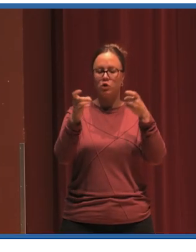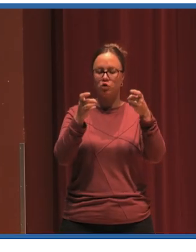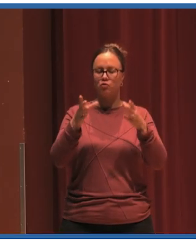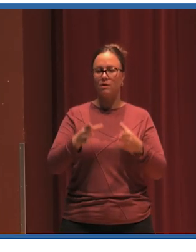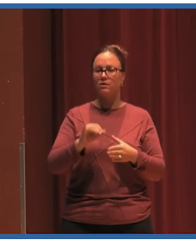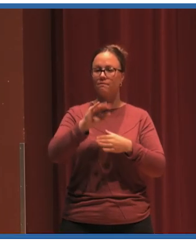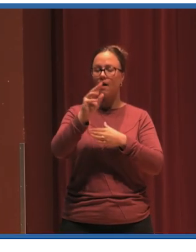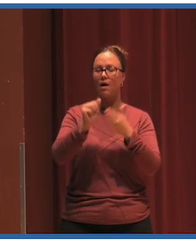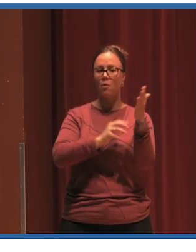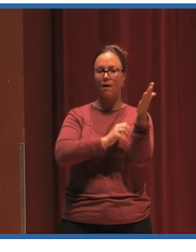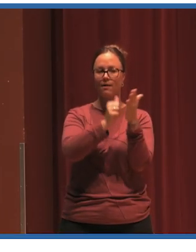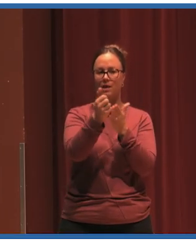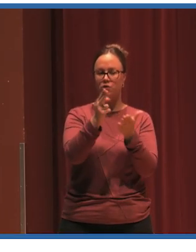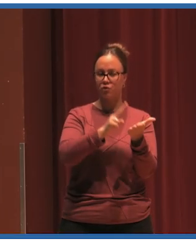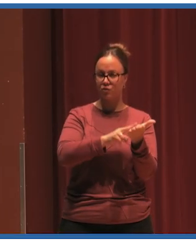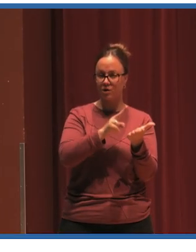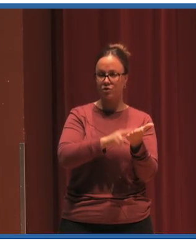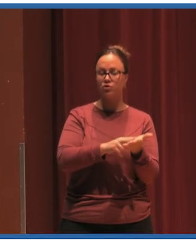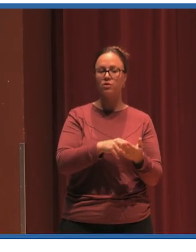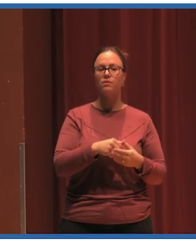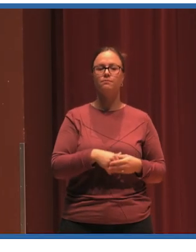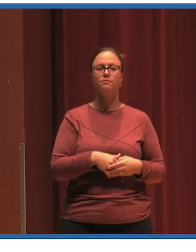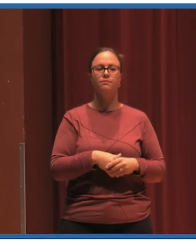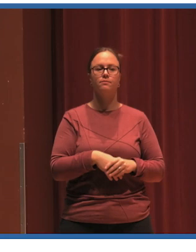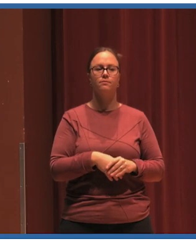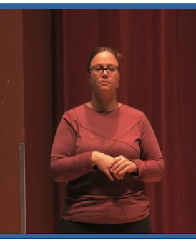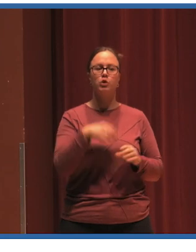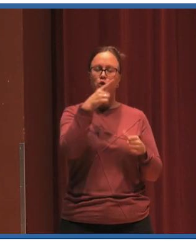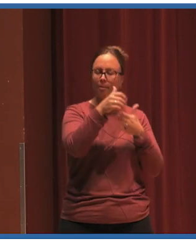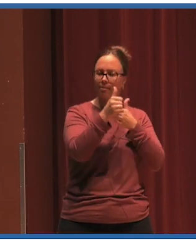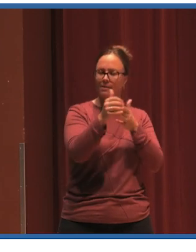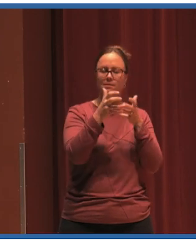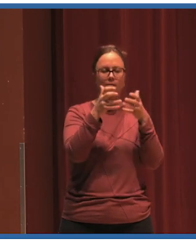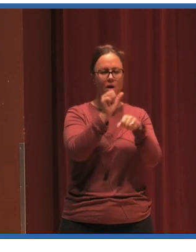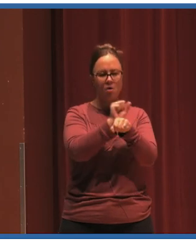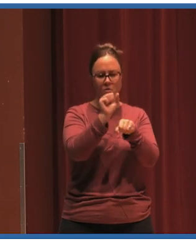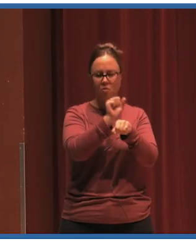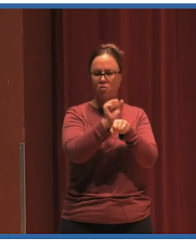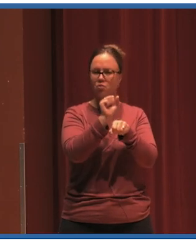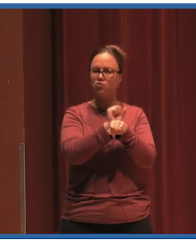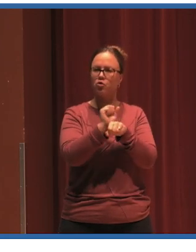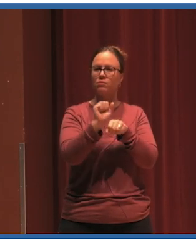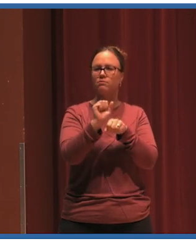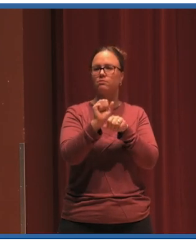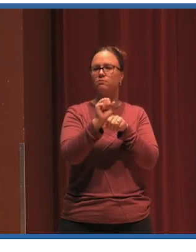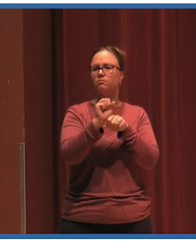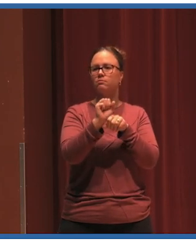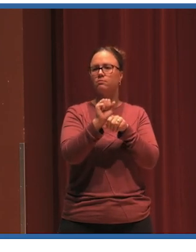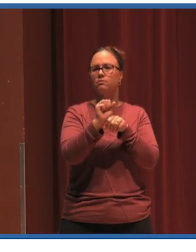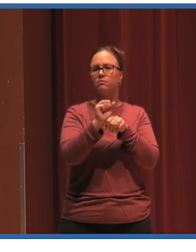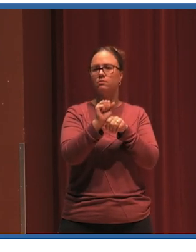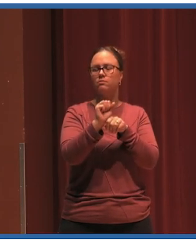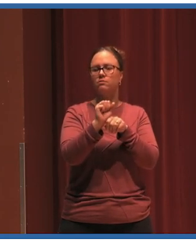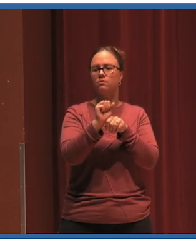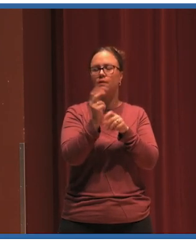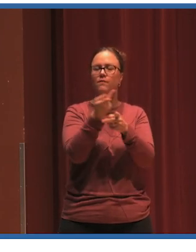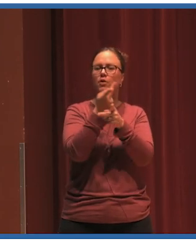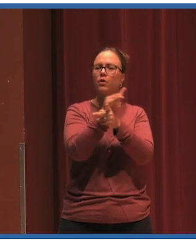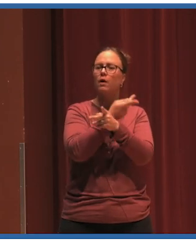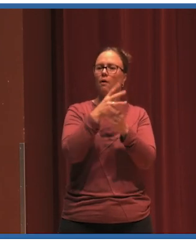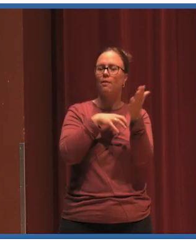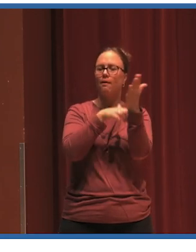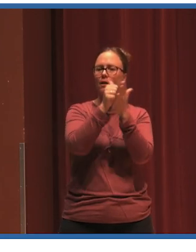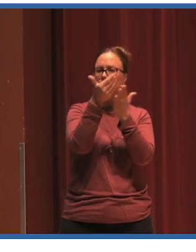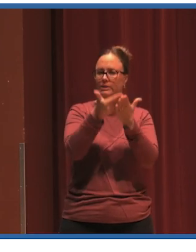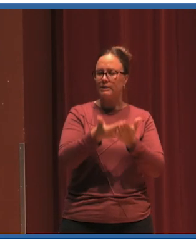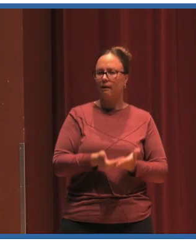Cancer Registry. She is the brains and leads the work behind much of the cancer data used across our state and helps translate those numbers